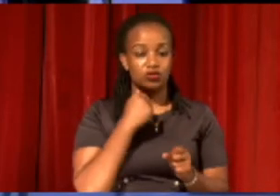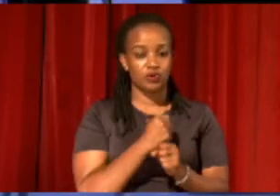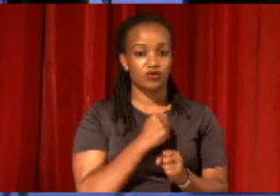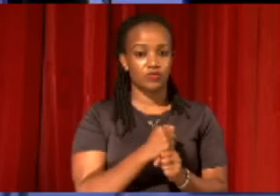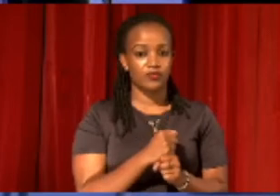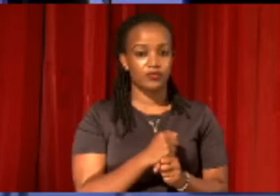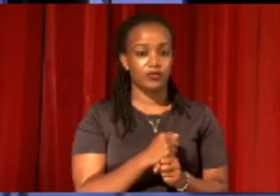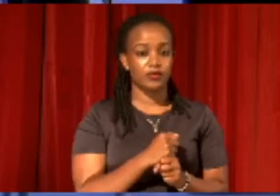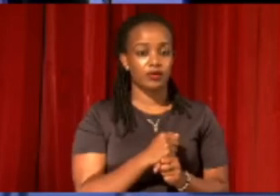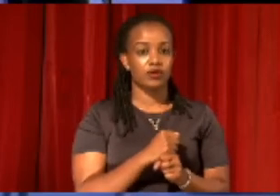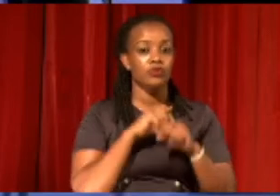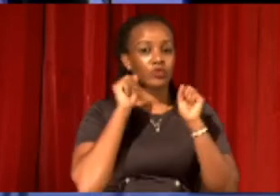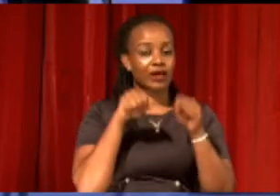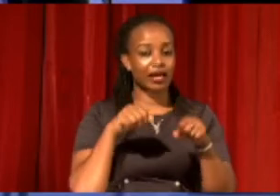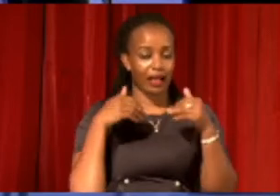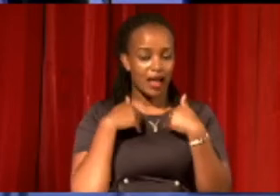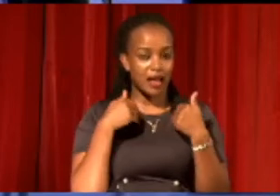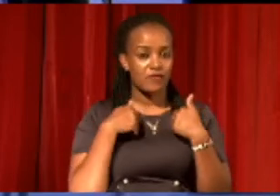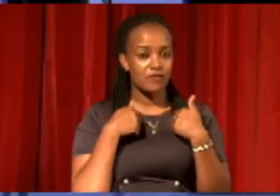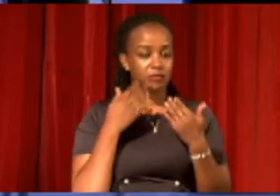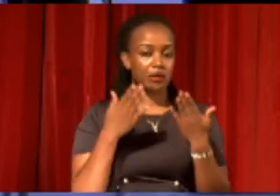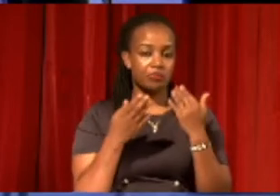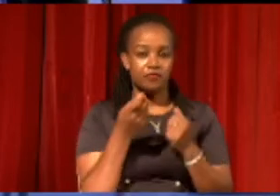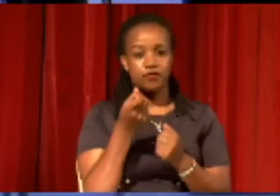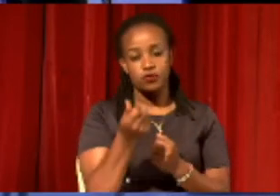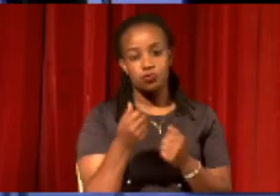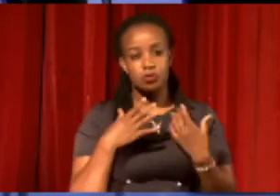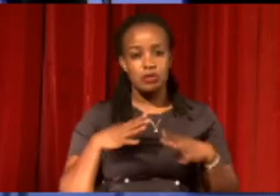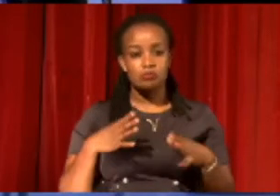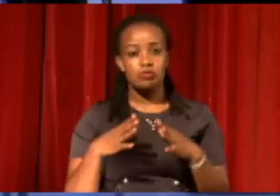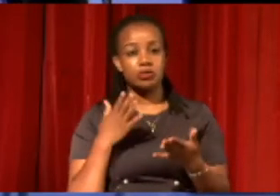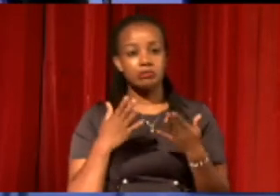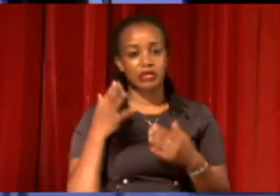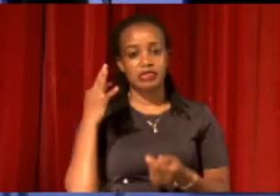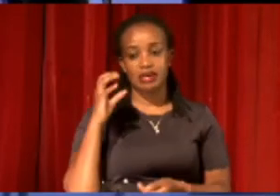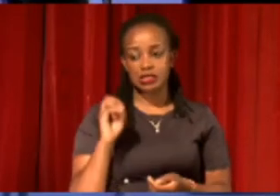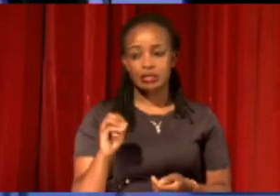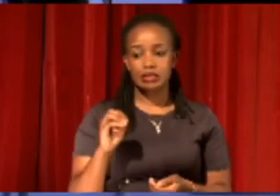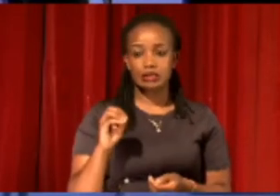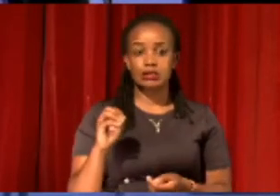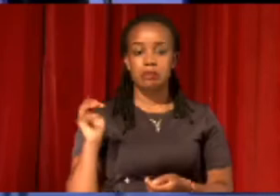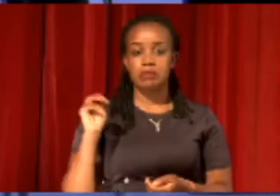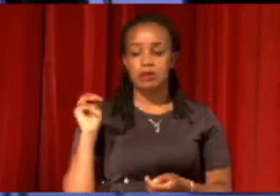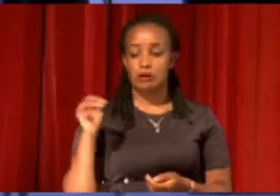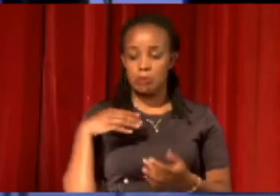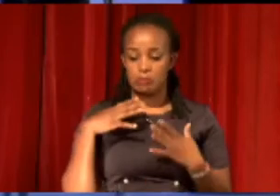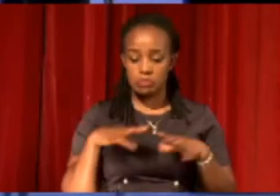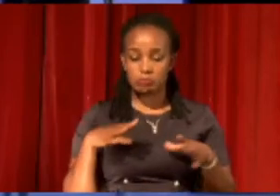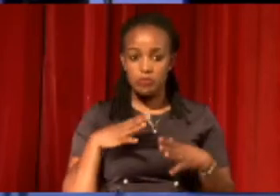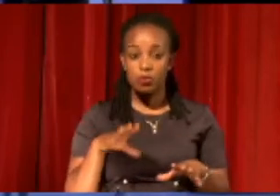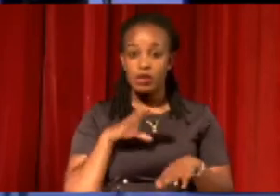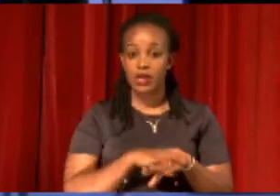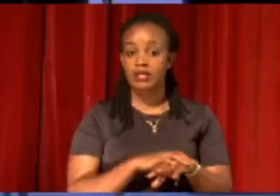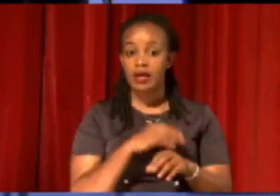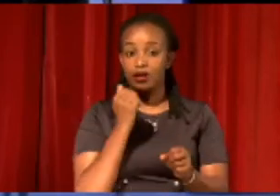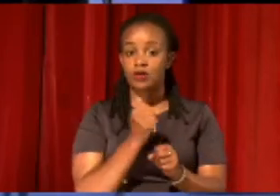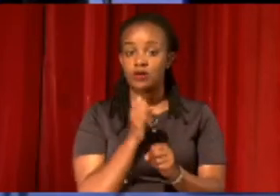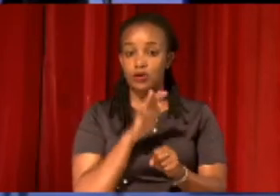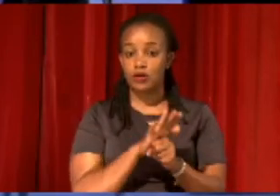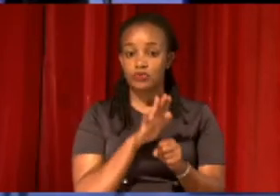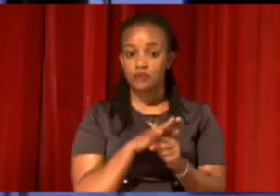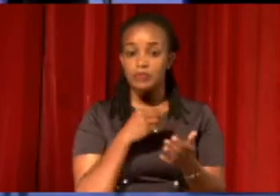mega projects that somebody's getting, you know, 30 people get a million shillings to do things, eh? But to have like perhaps